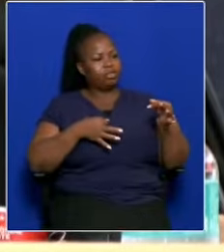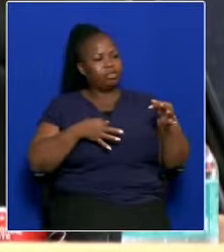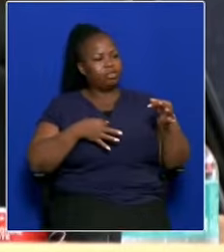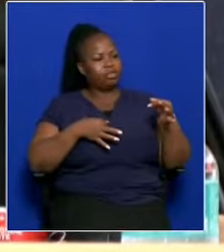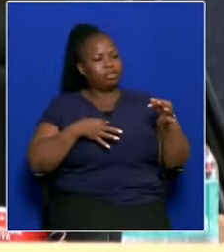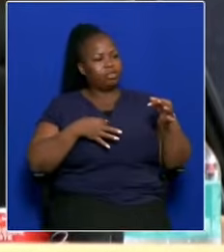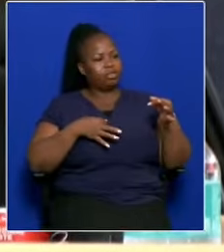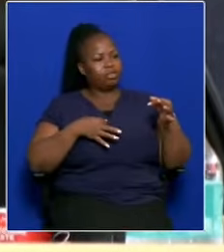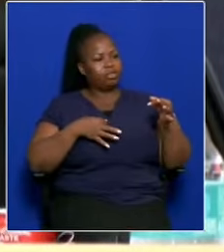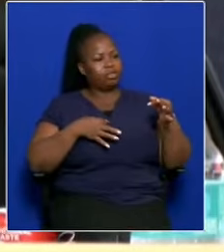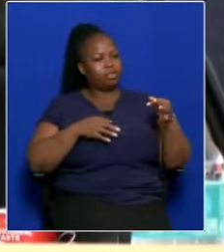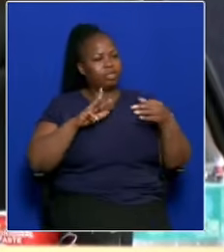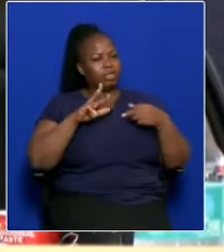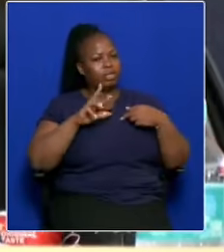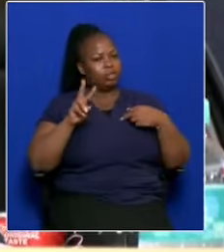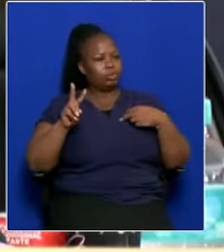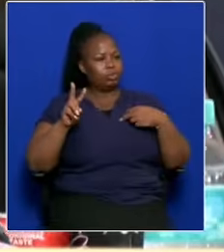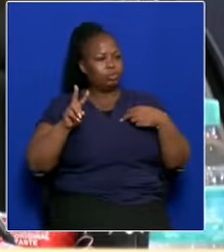92.